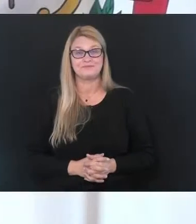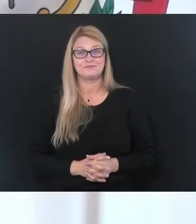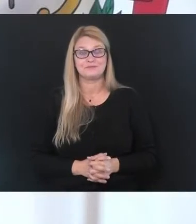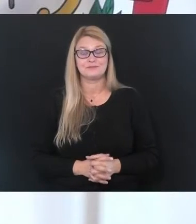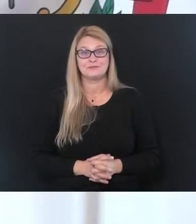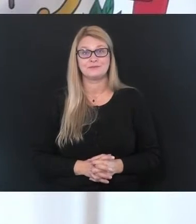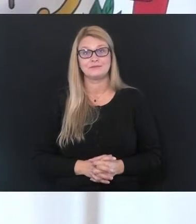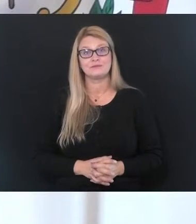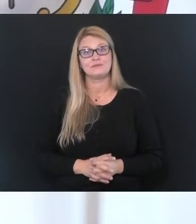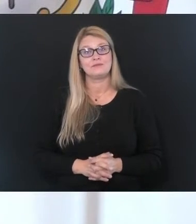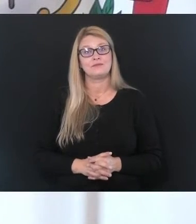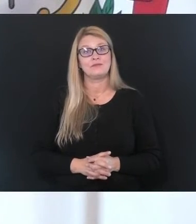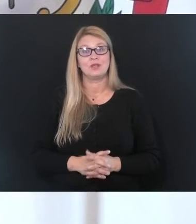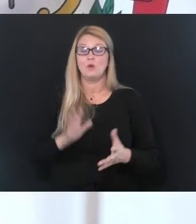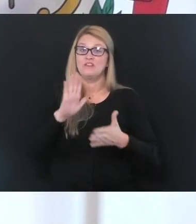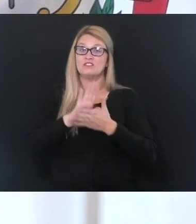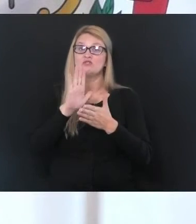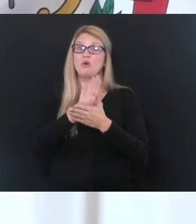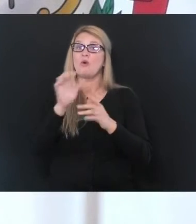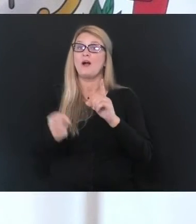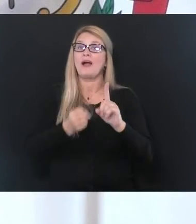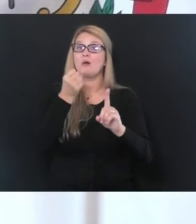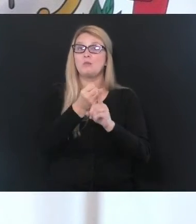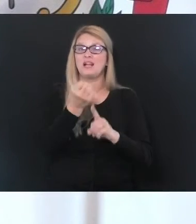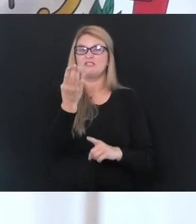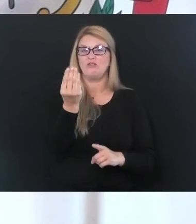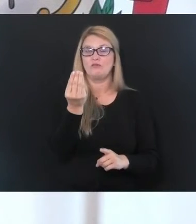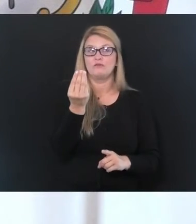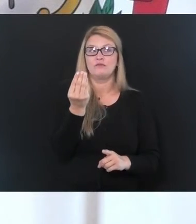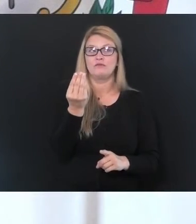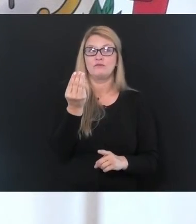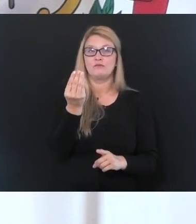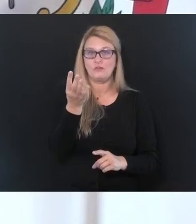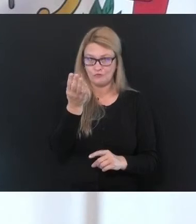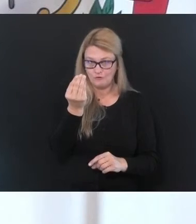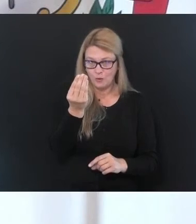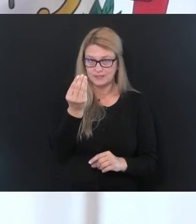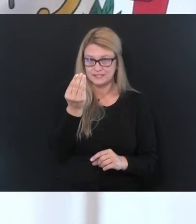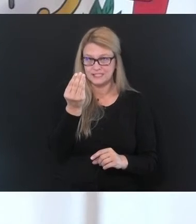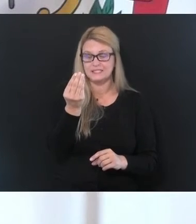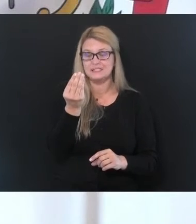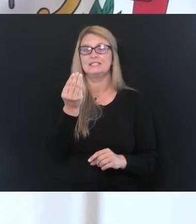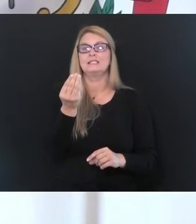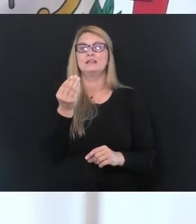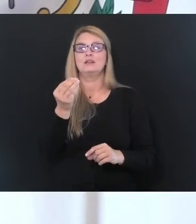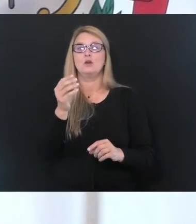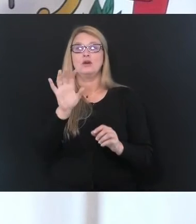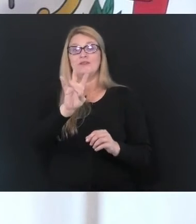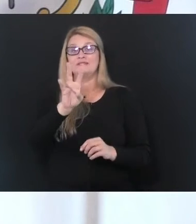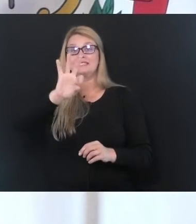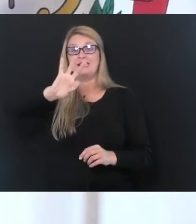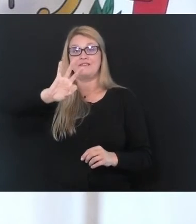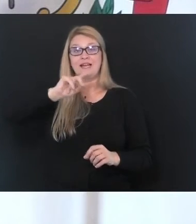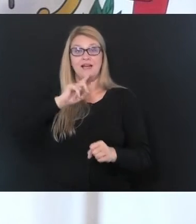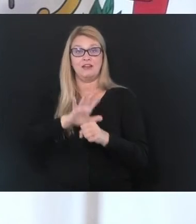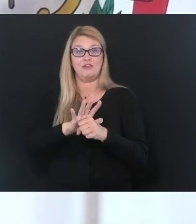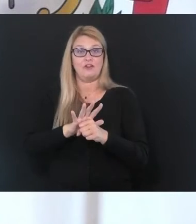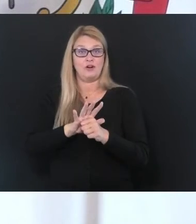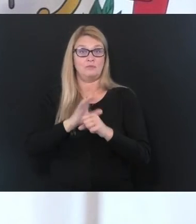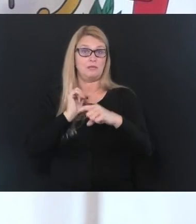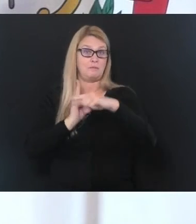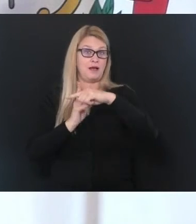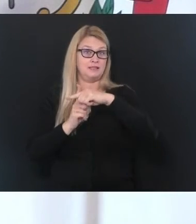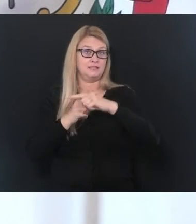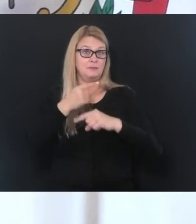Okay, we've got school outbreaks in 14 active outbreaks with 79 confirmed cases in our